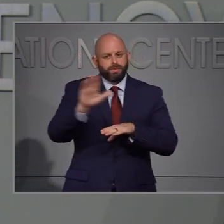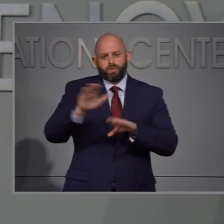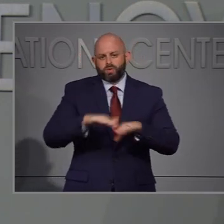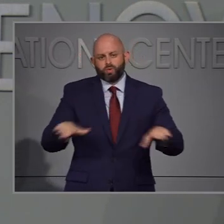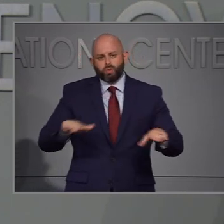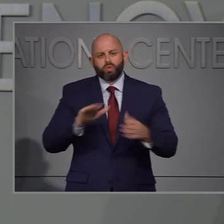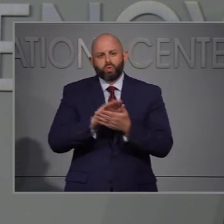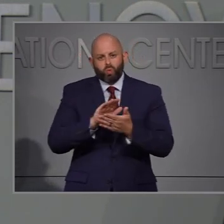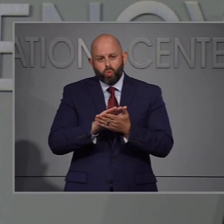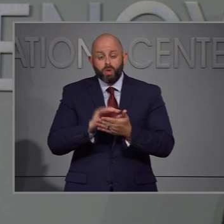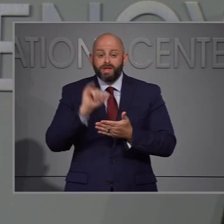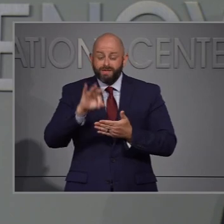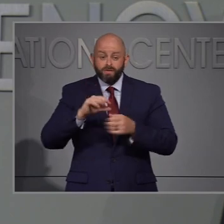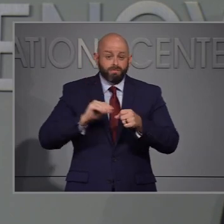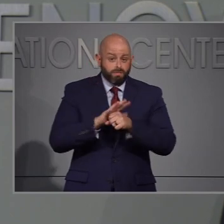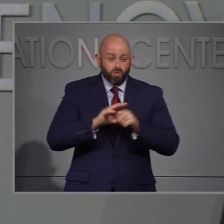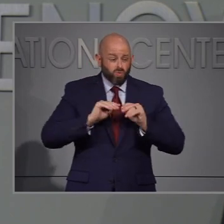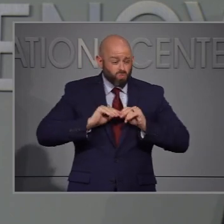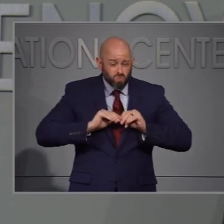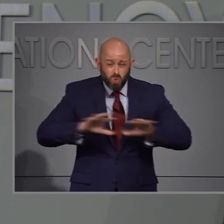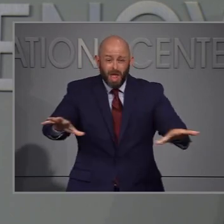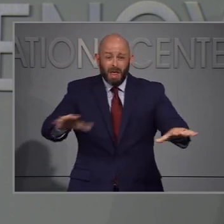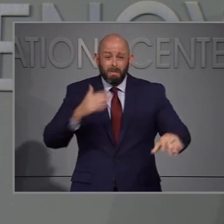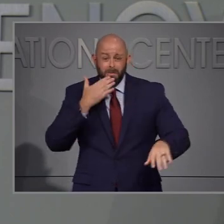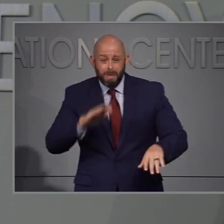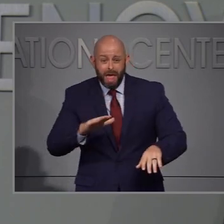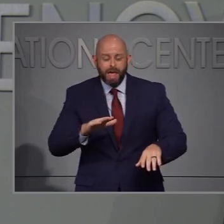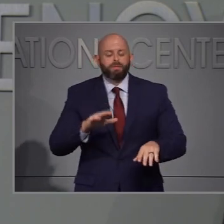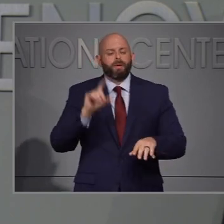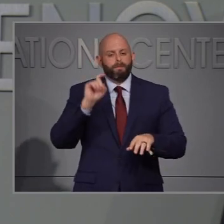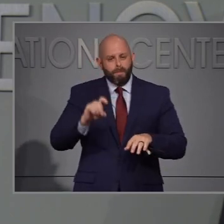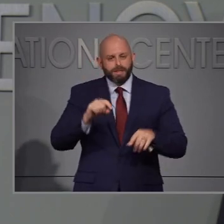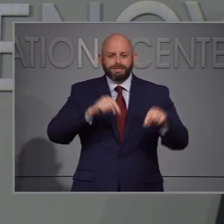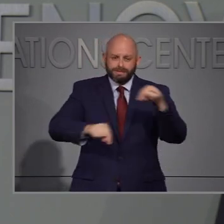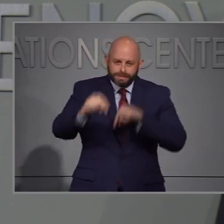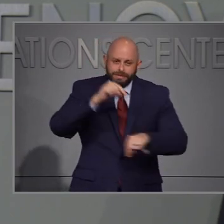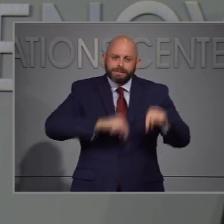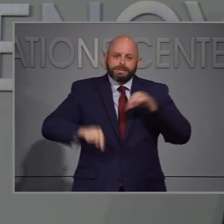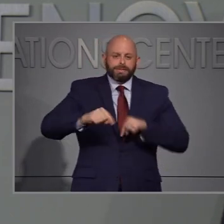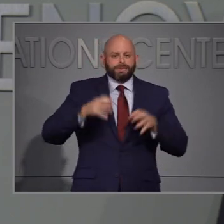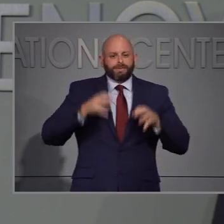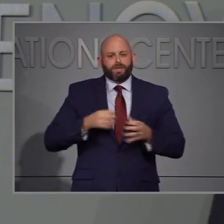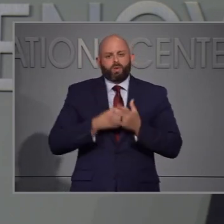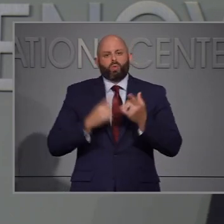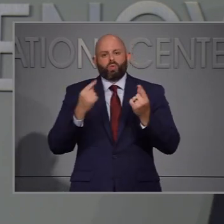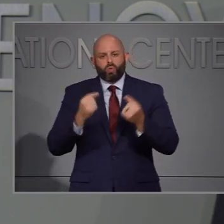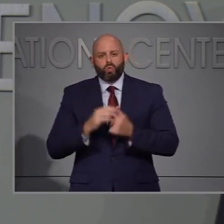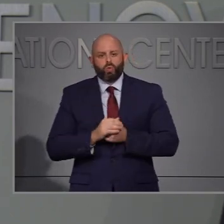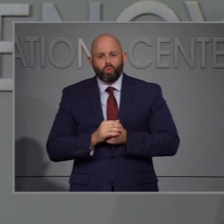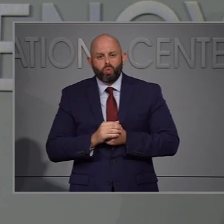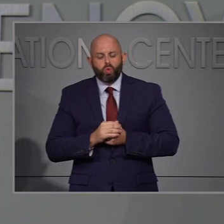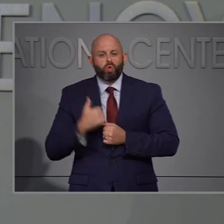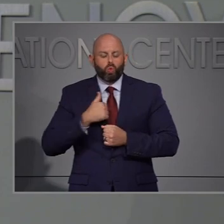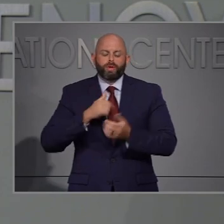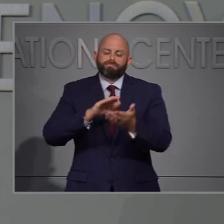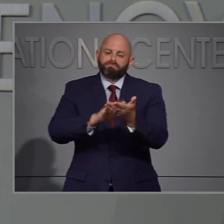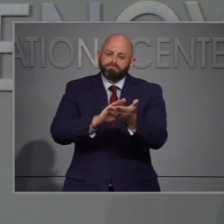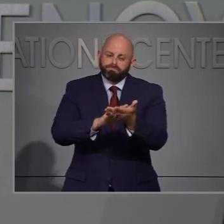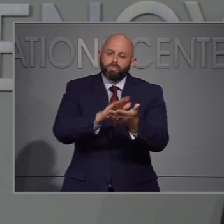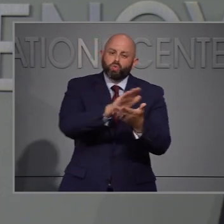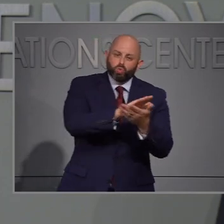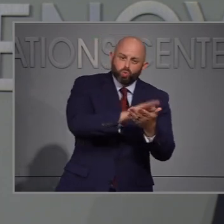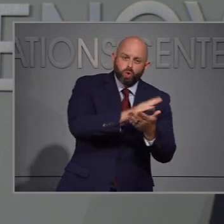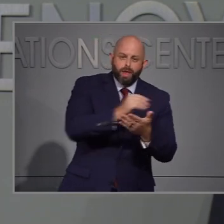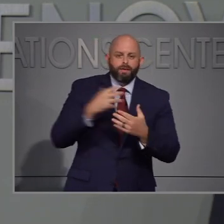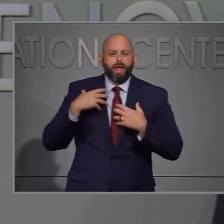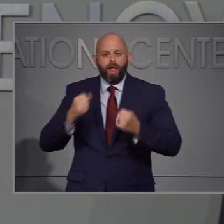circulating virus. We applaud that school and health leaders have been working together to balance the